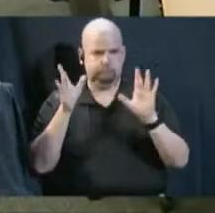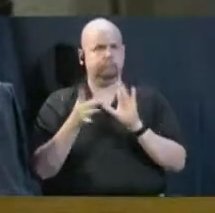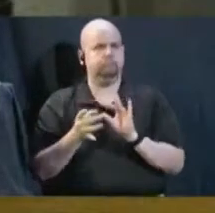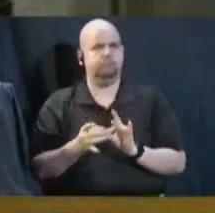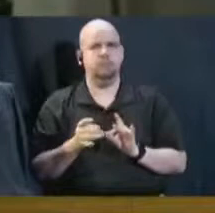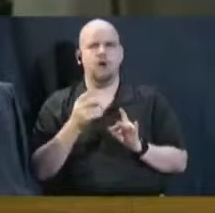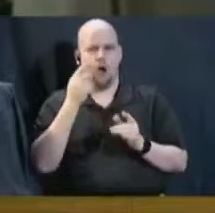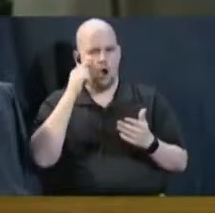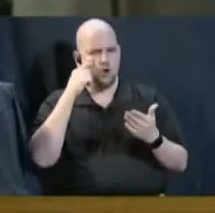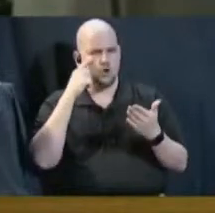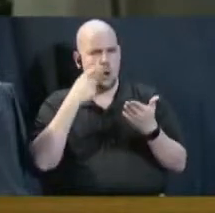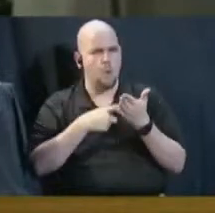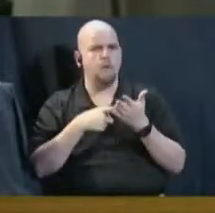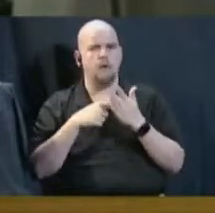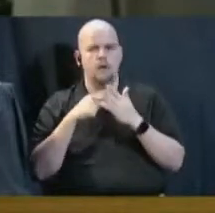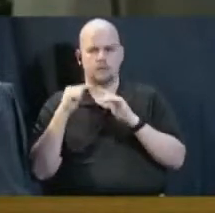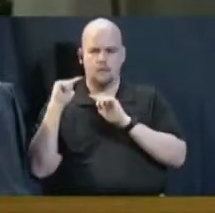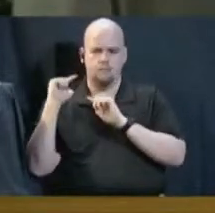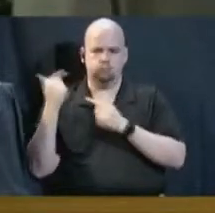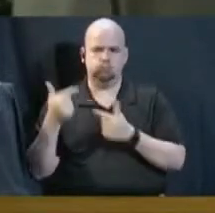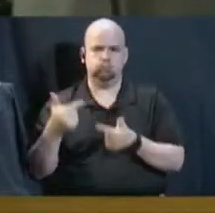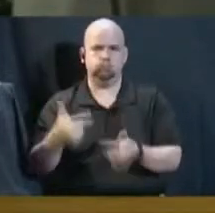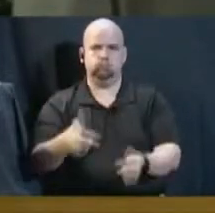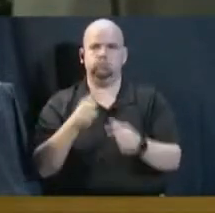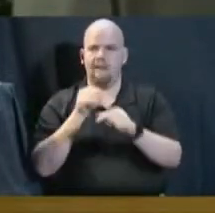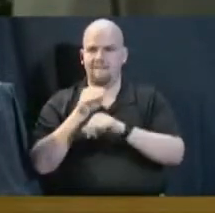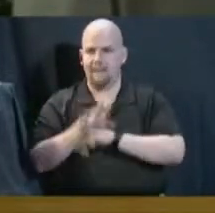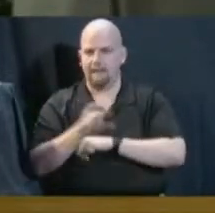domino effect that he mentioned